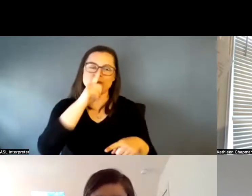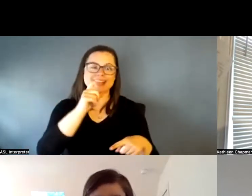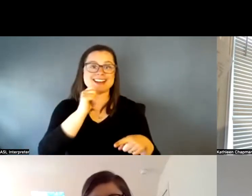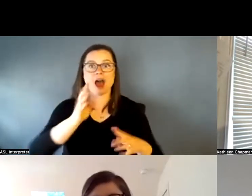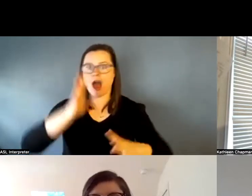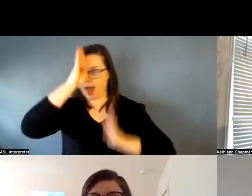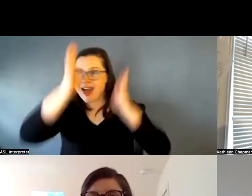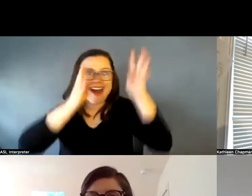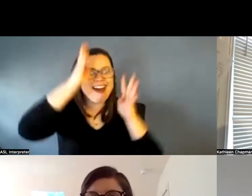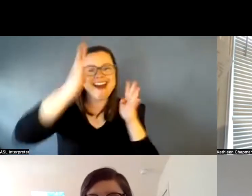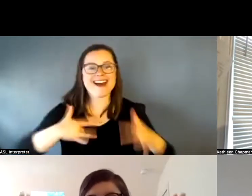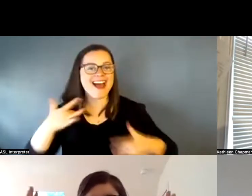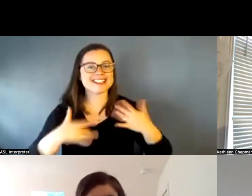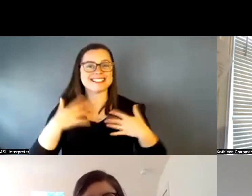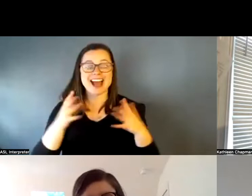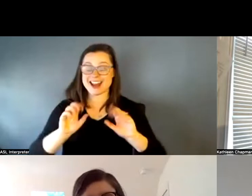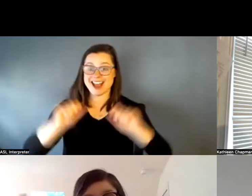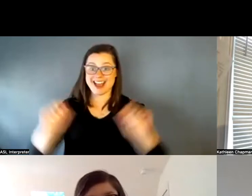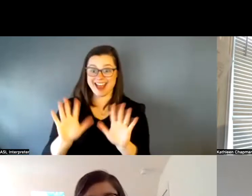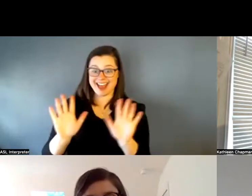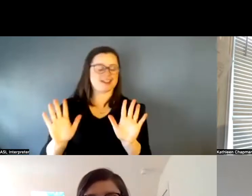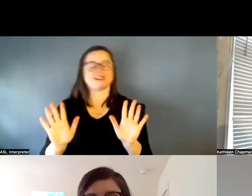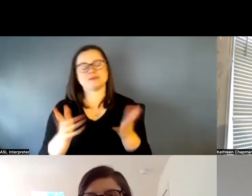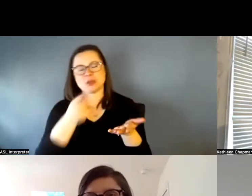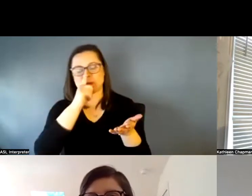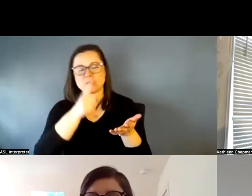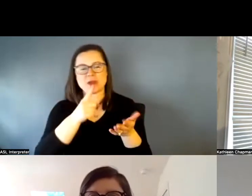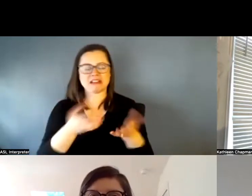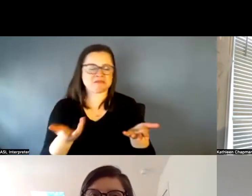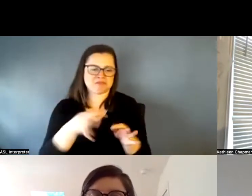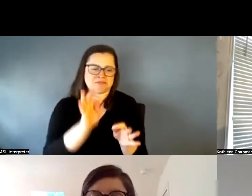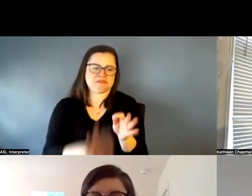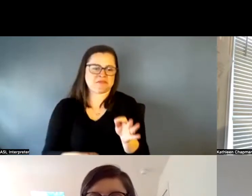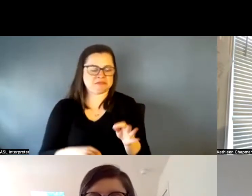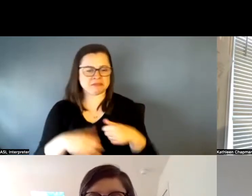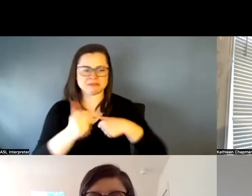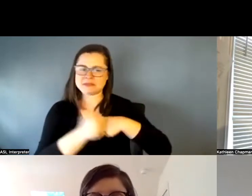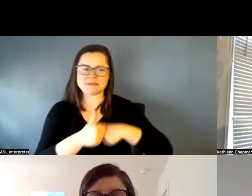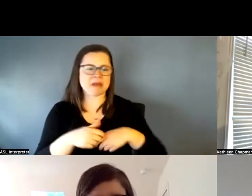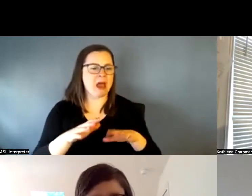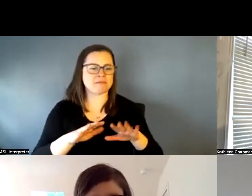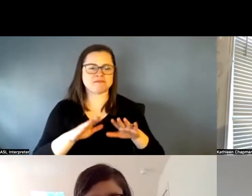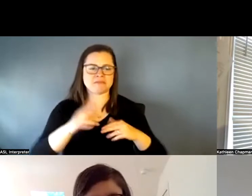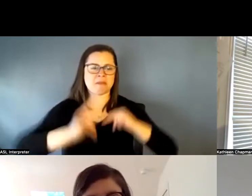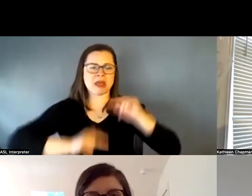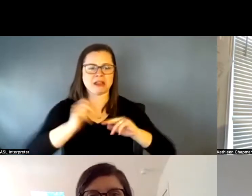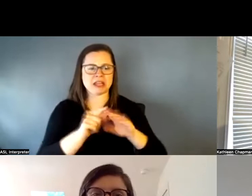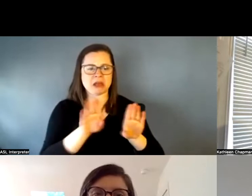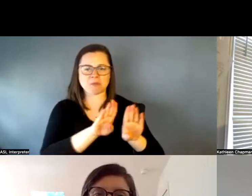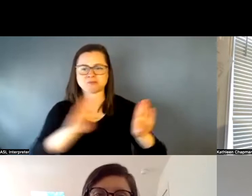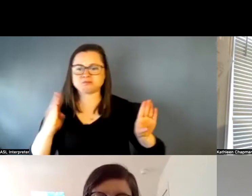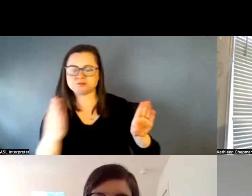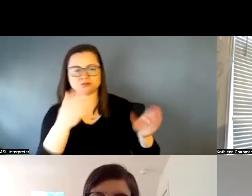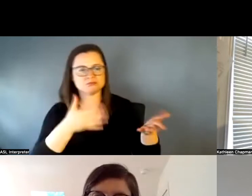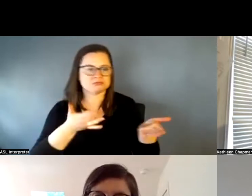exciting place. It's very cement and this kind of closed